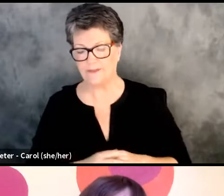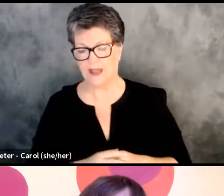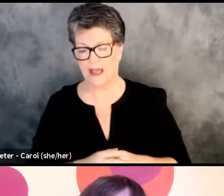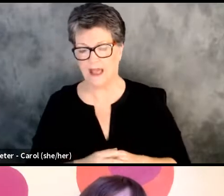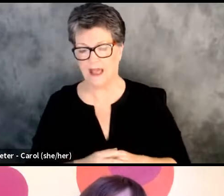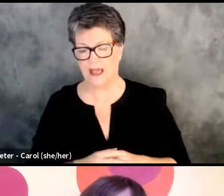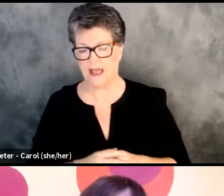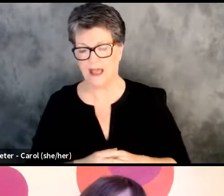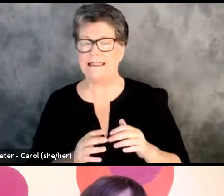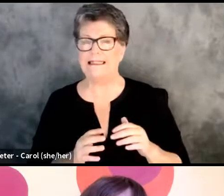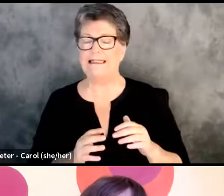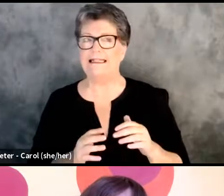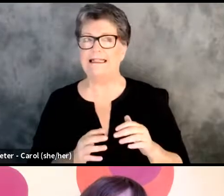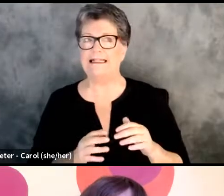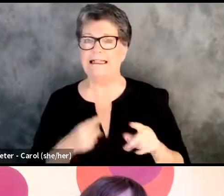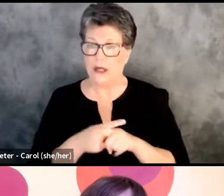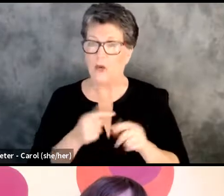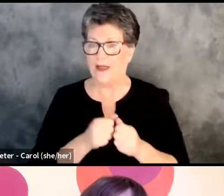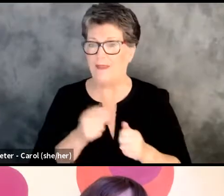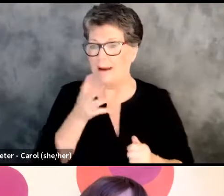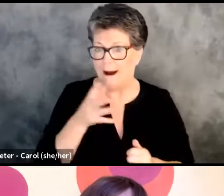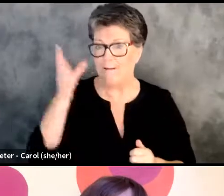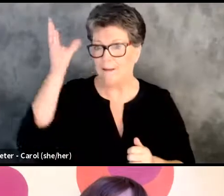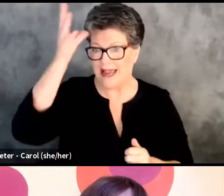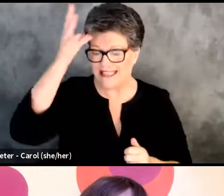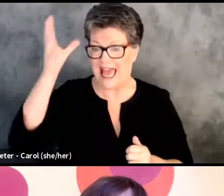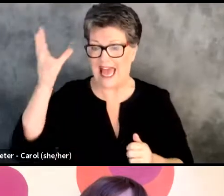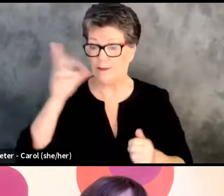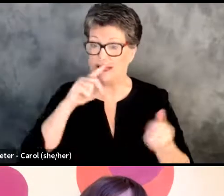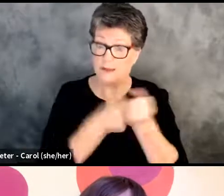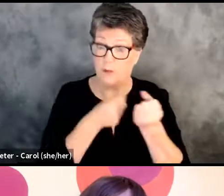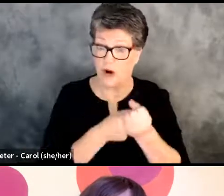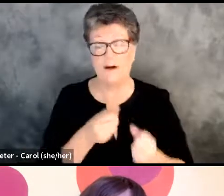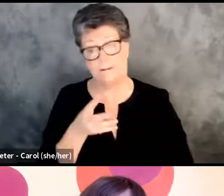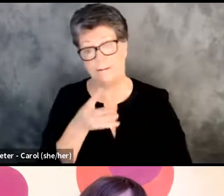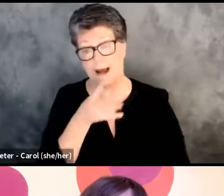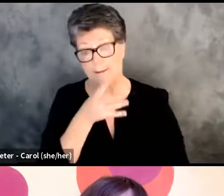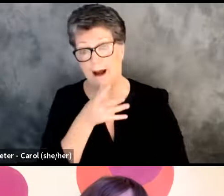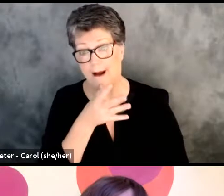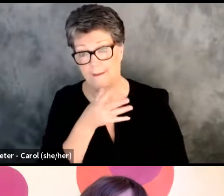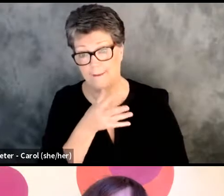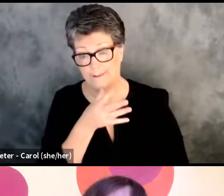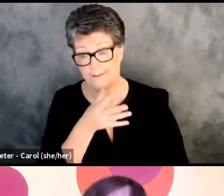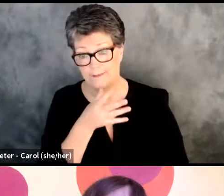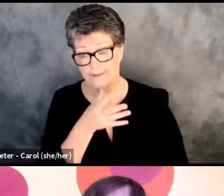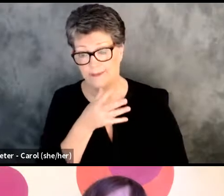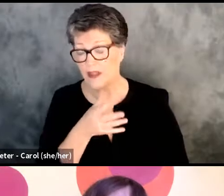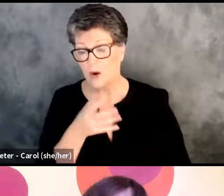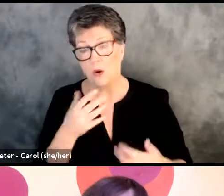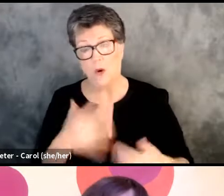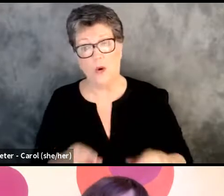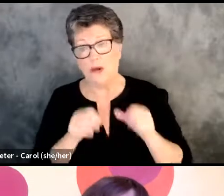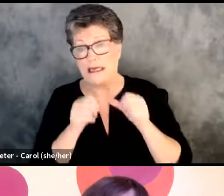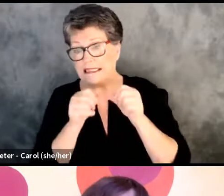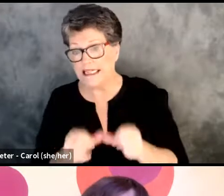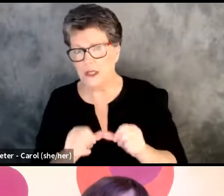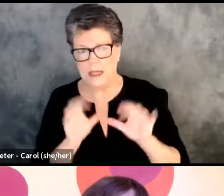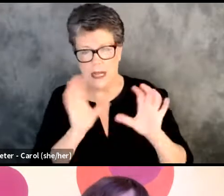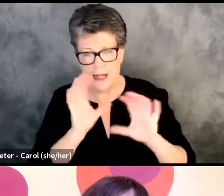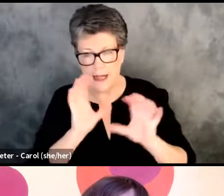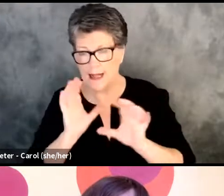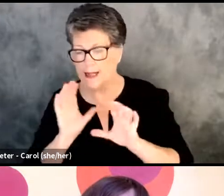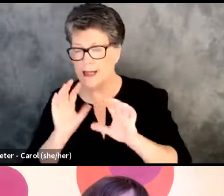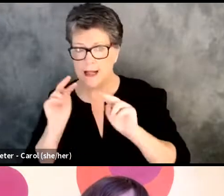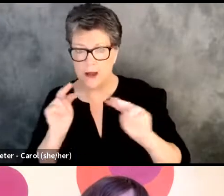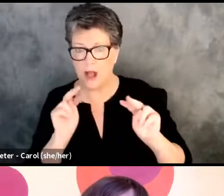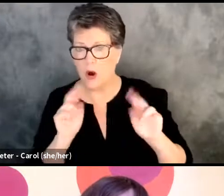fact that my mom and my dad being supportive of my mom, they were continually looking at what they